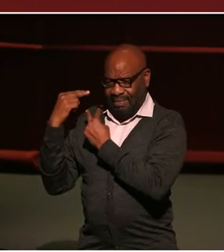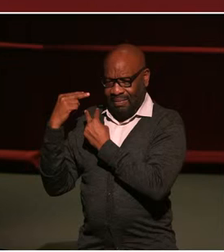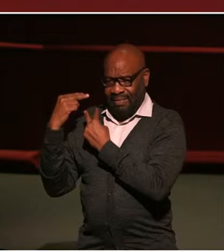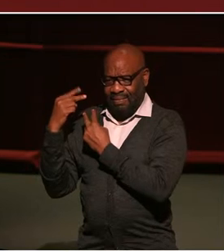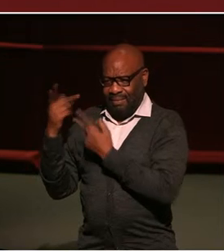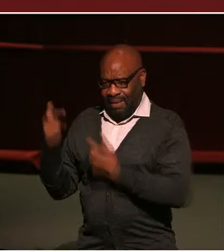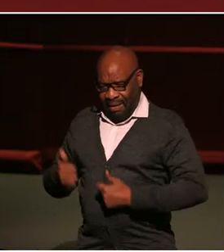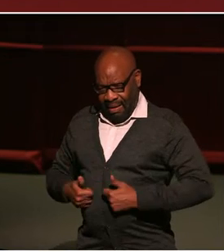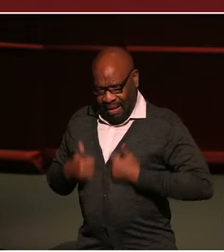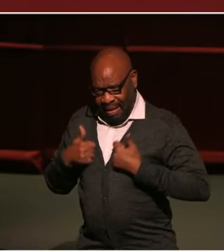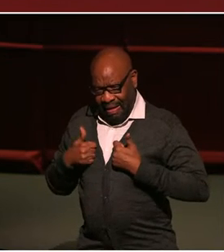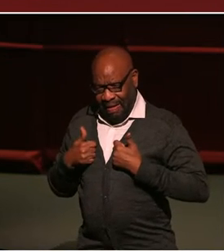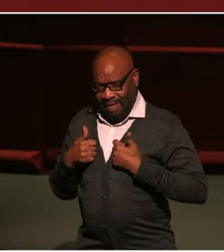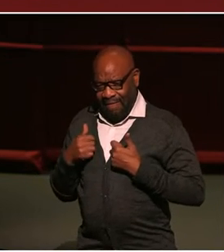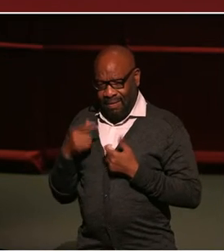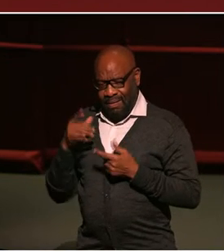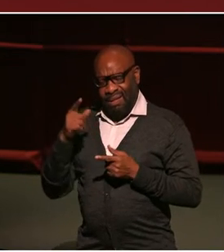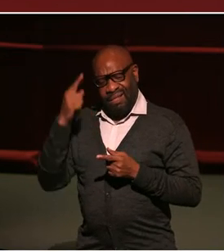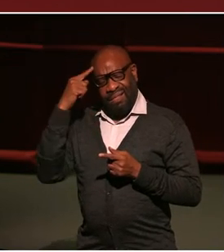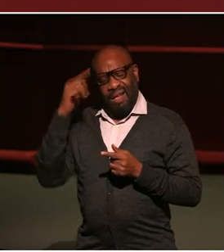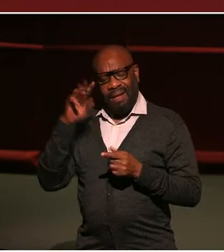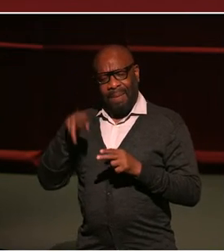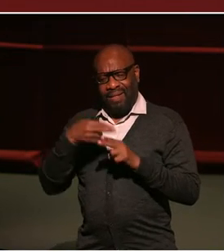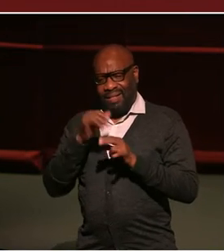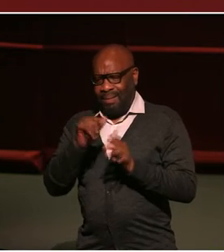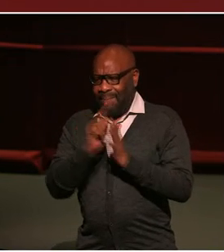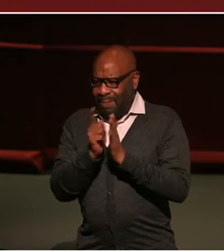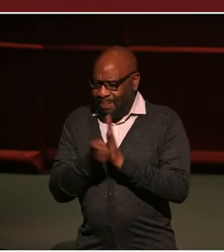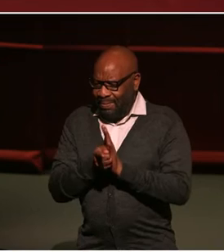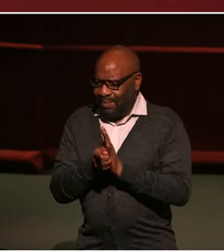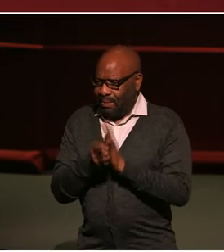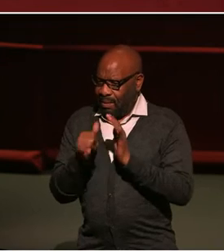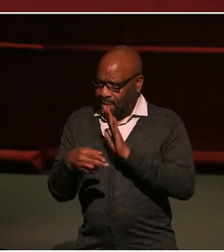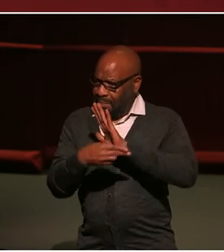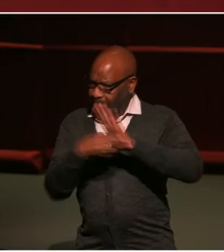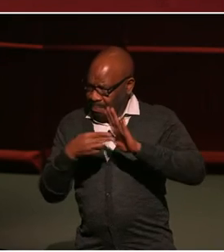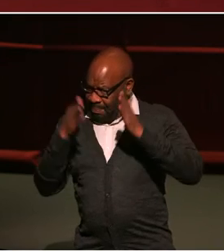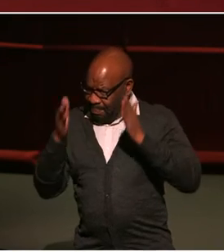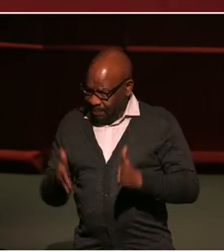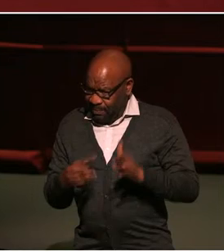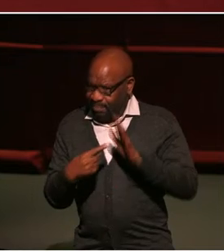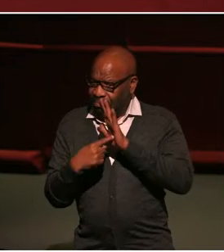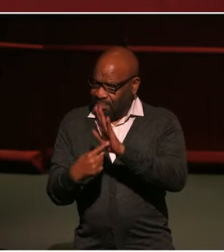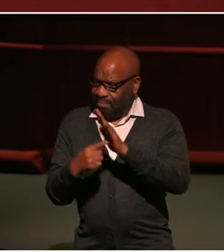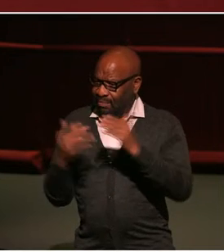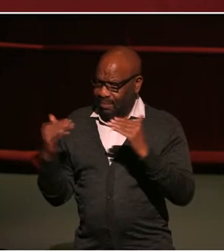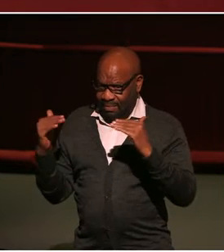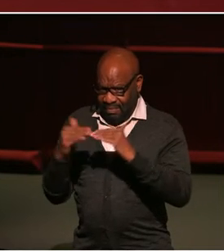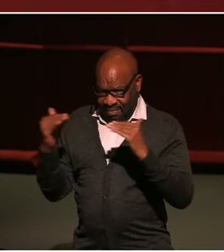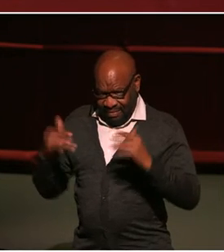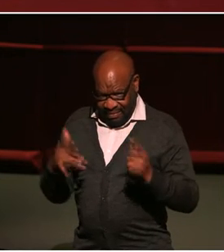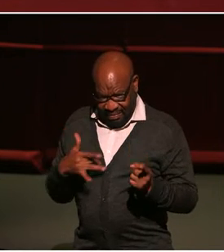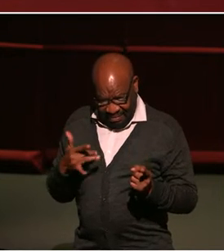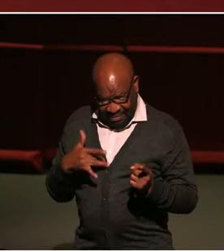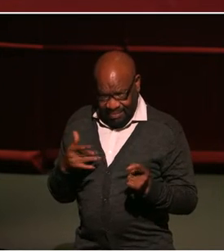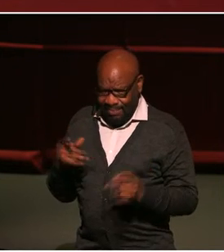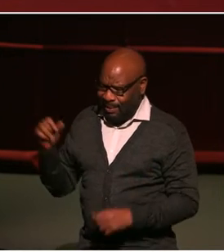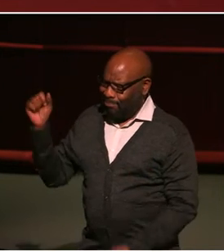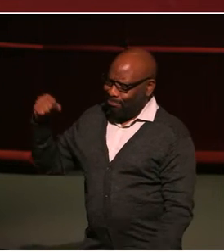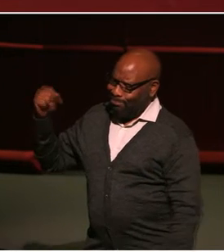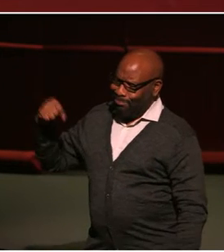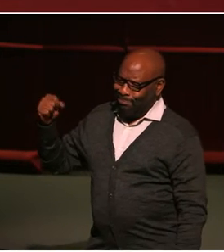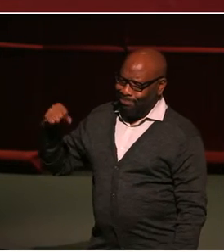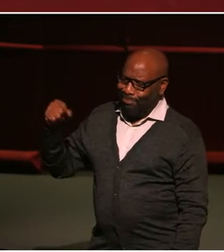be an appropriate label of somebody standing for justice? Yes, because I